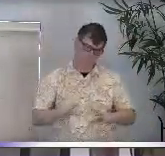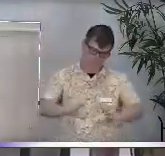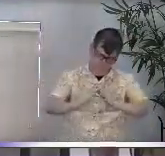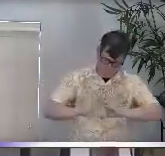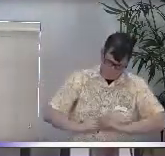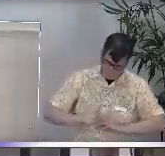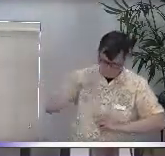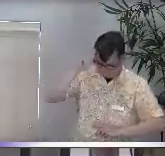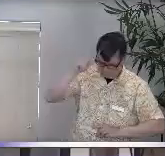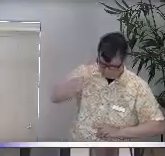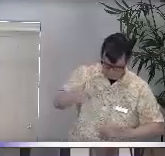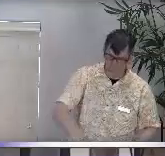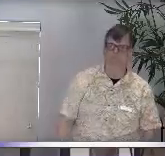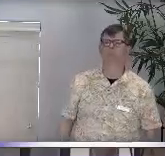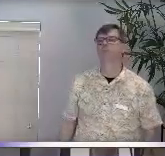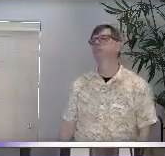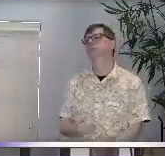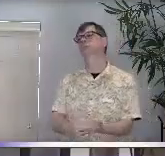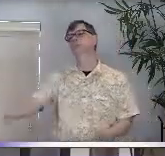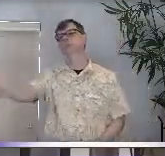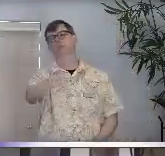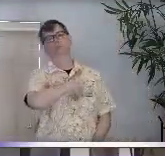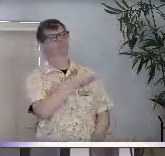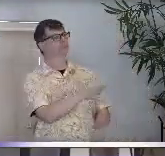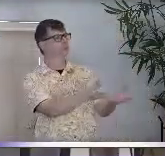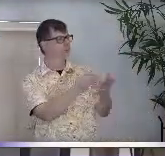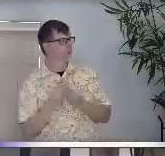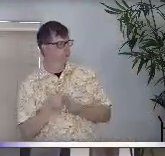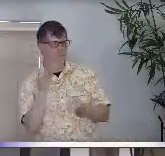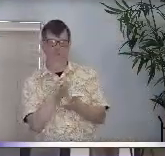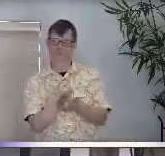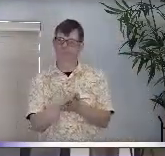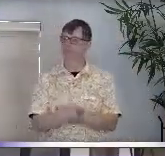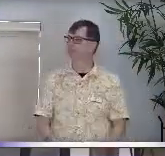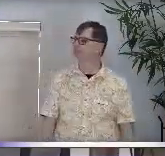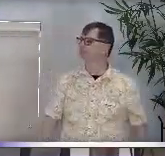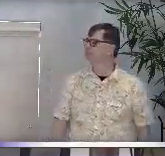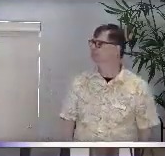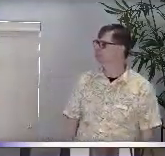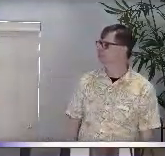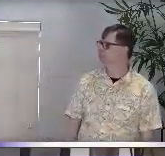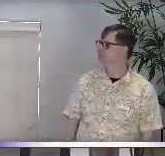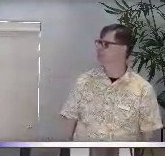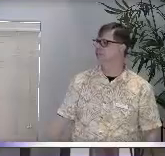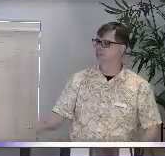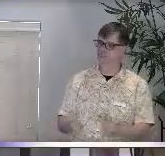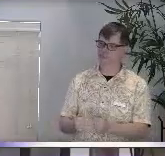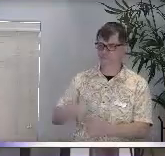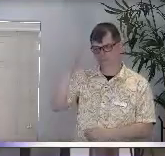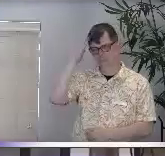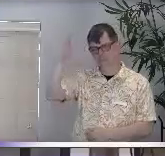you. Now, some of us, you know, take classes. Some of us really strive. And what the most important thing is to know